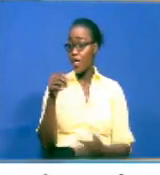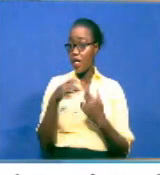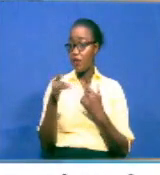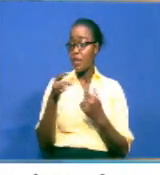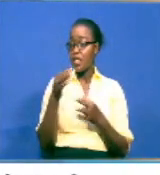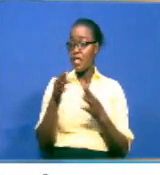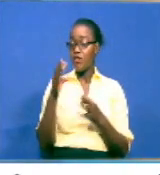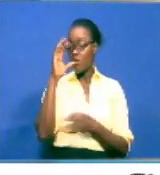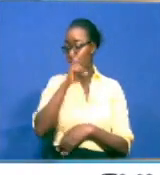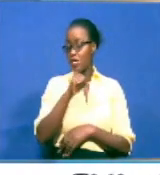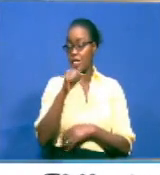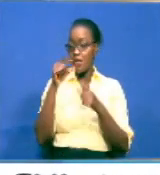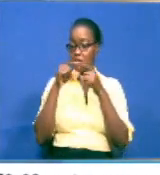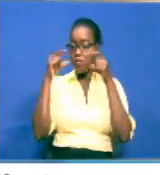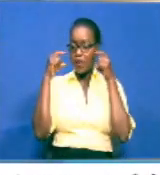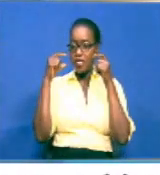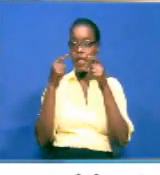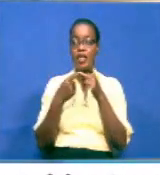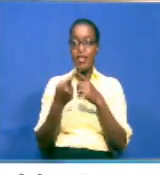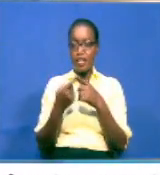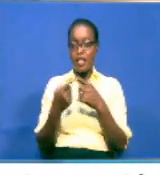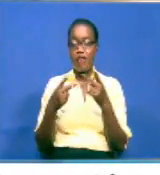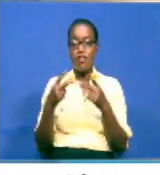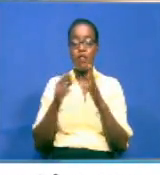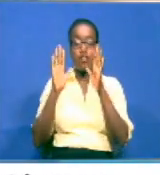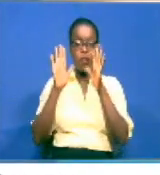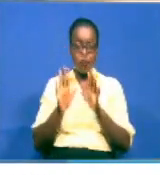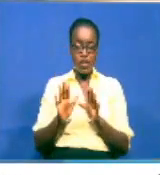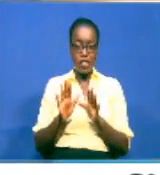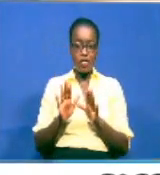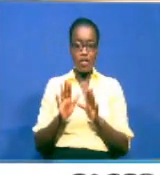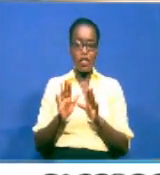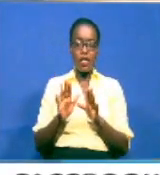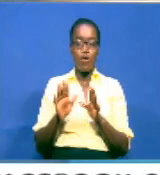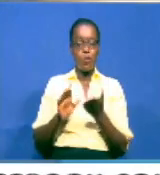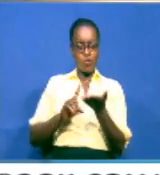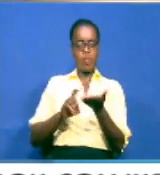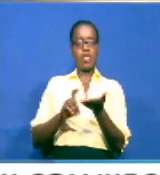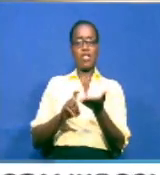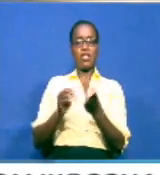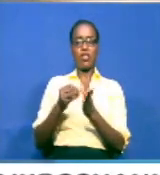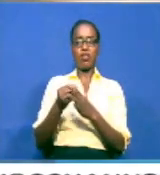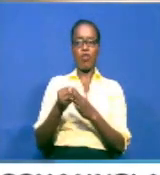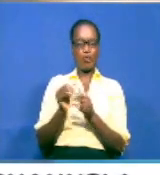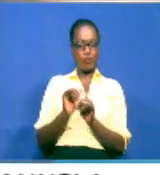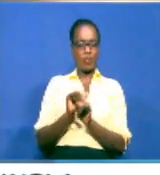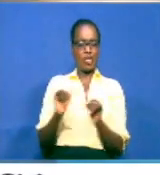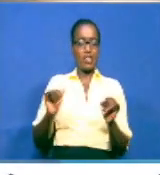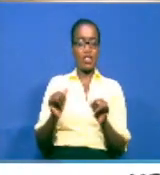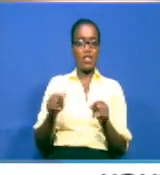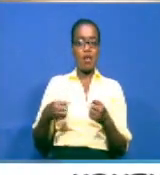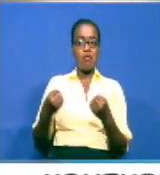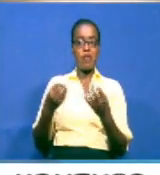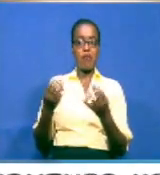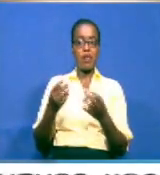the masks. So then it is very, very important that we sanitize or clean them frequently, the